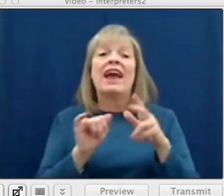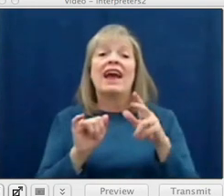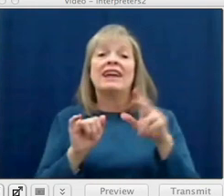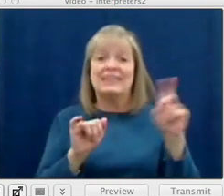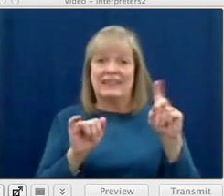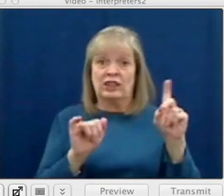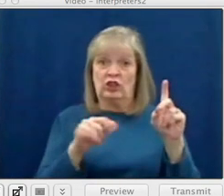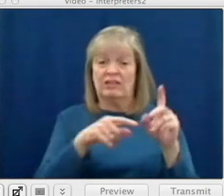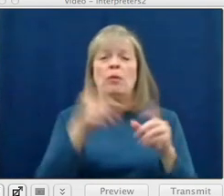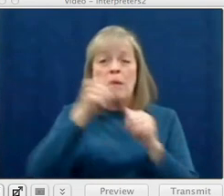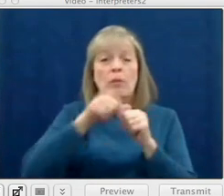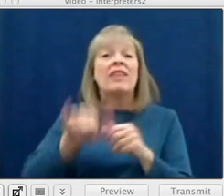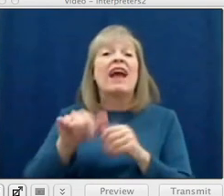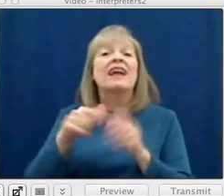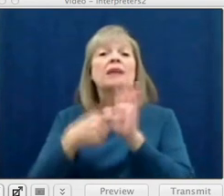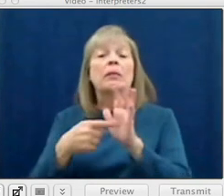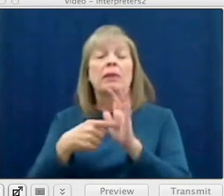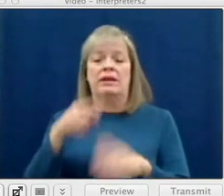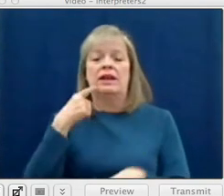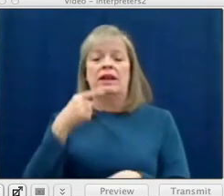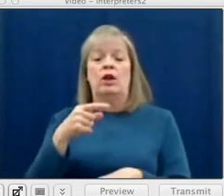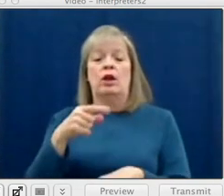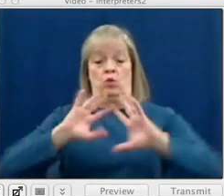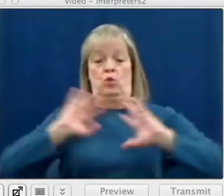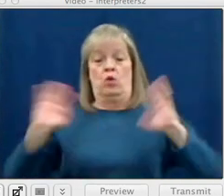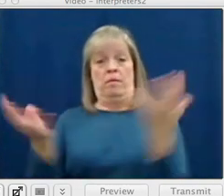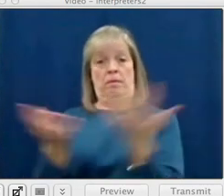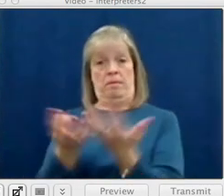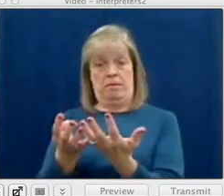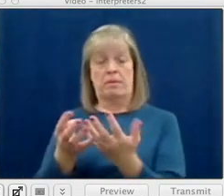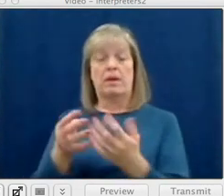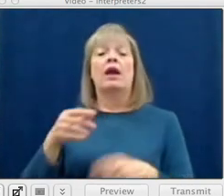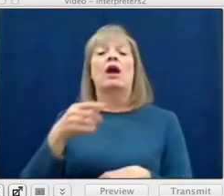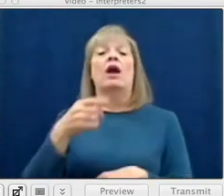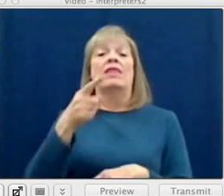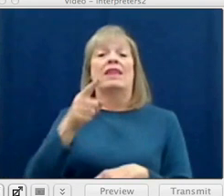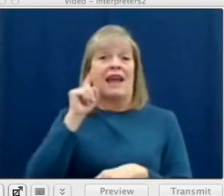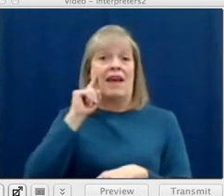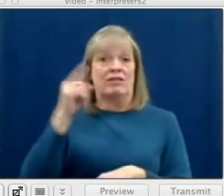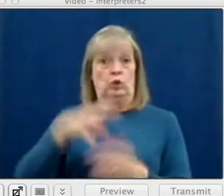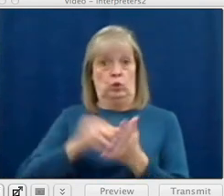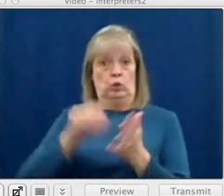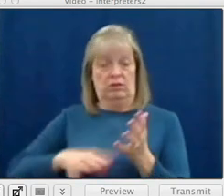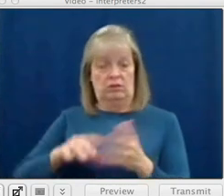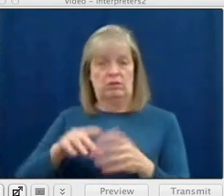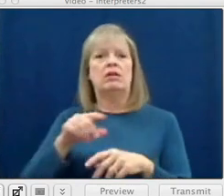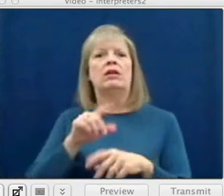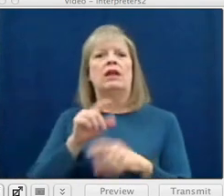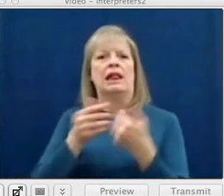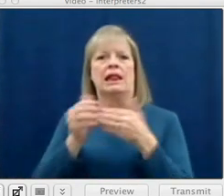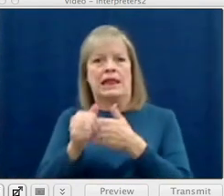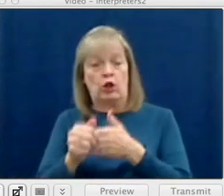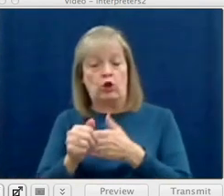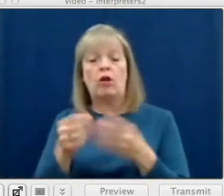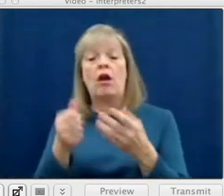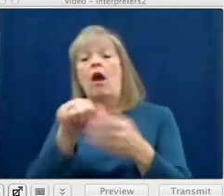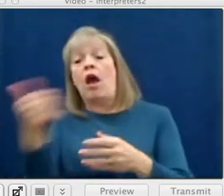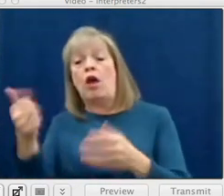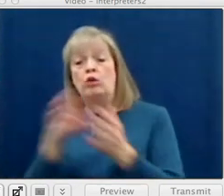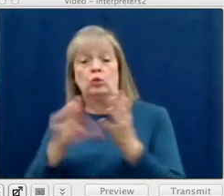kid who's the leader of the dissection, and the hearing kids in the small group working together are there to advise him in his